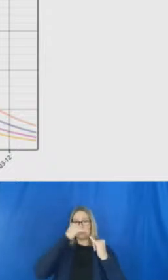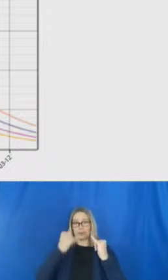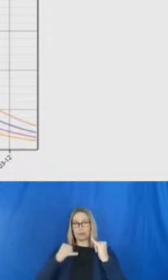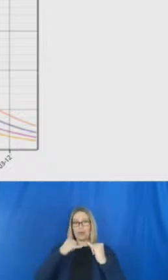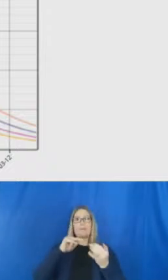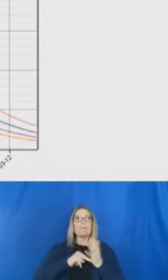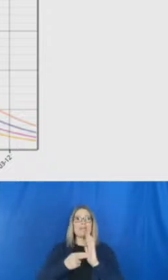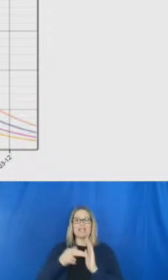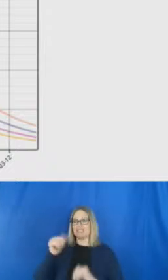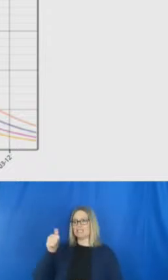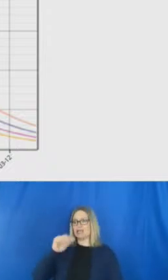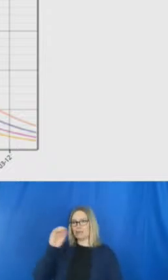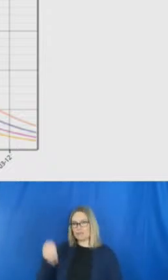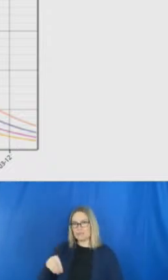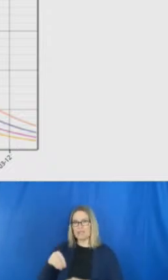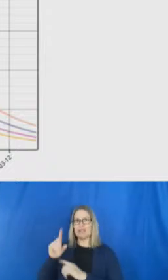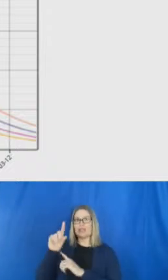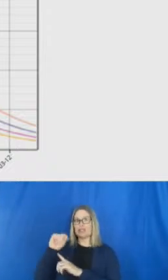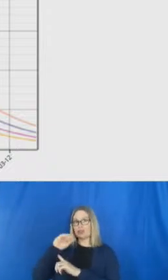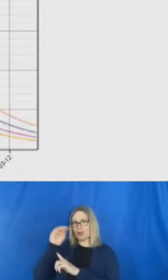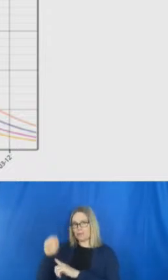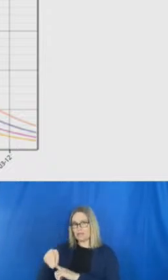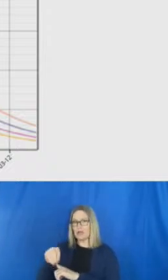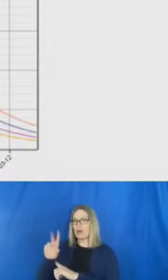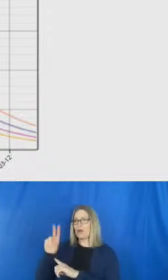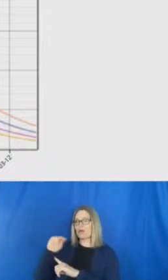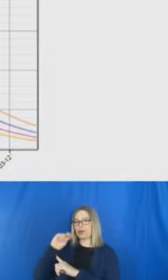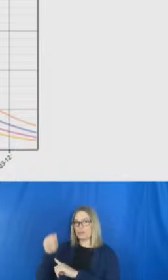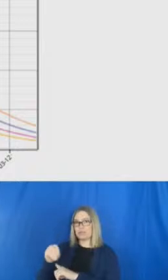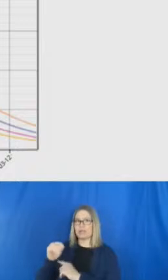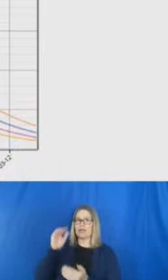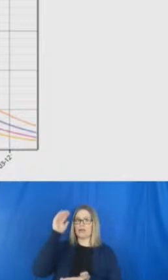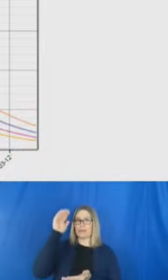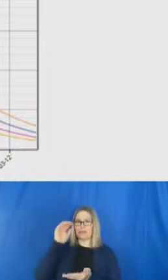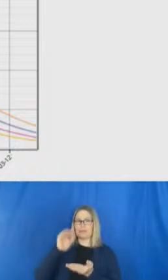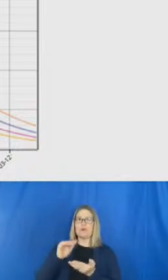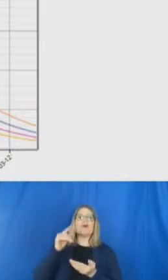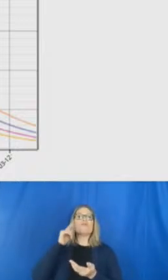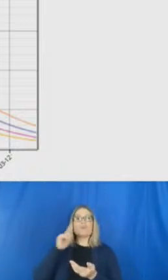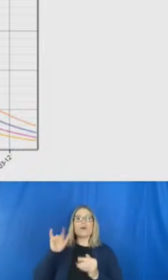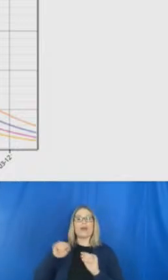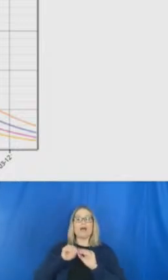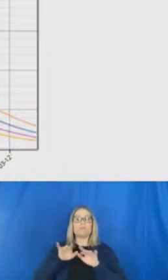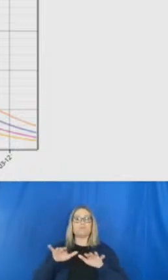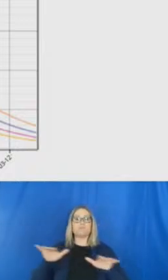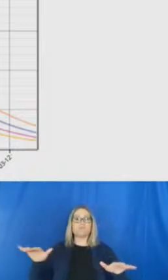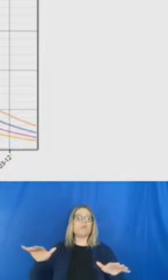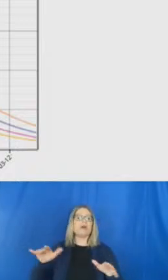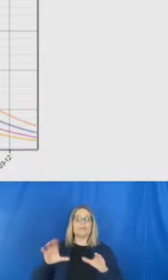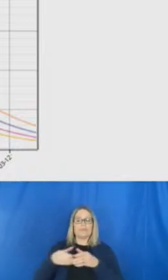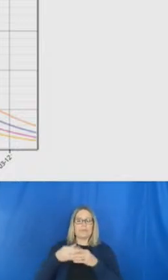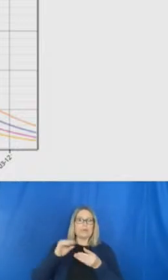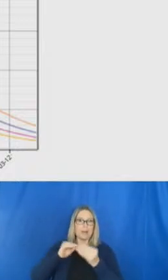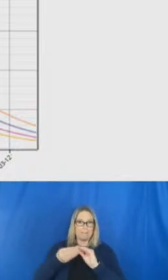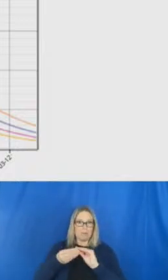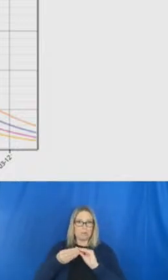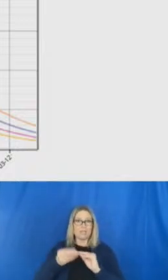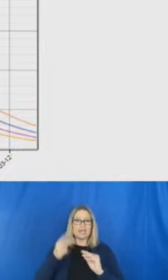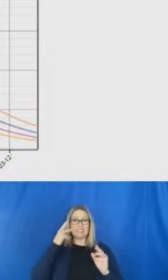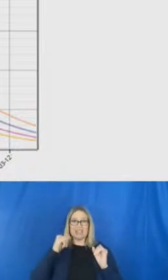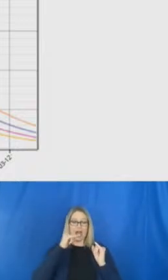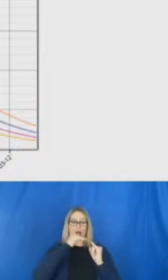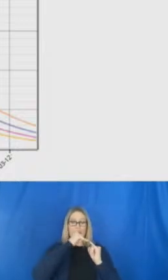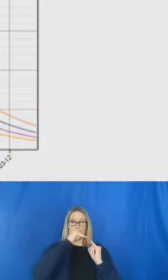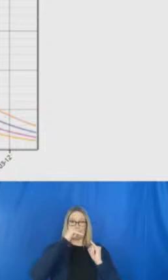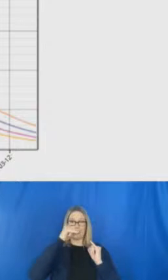20%, or 30% reduction in person-to-person contacts. And as you can see, the dotted line represents the actual incidence